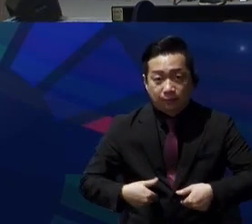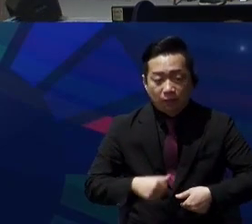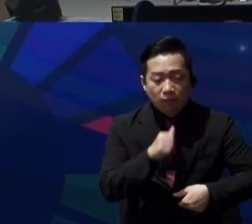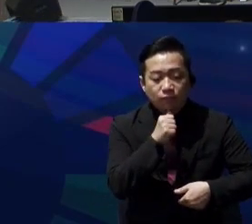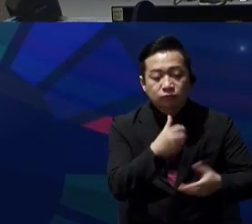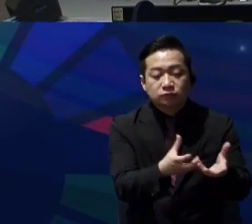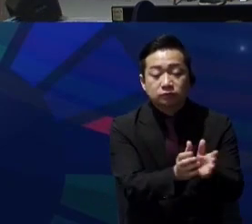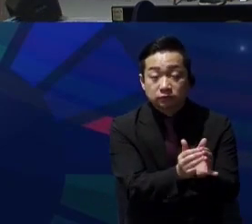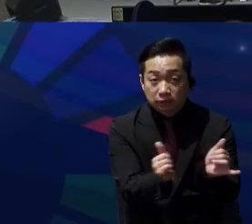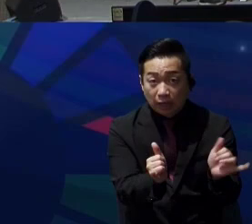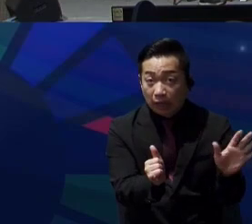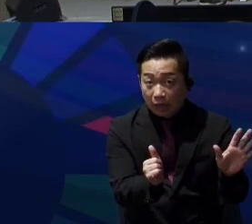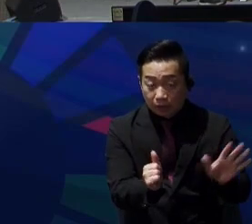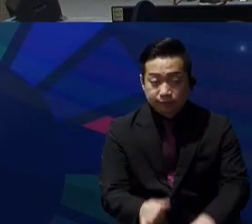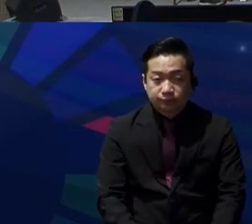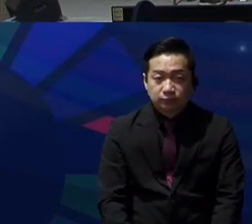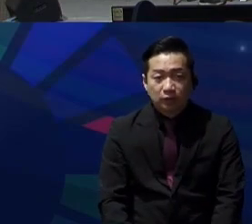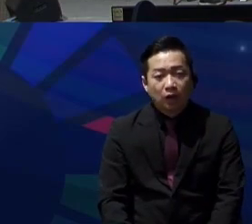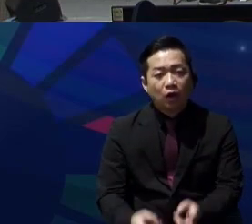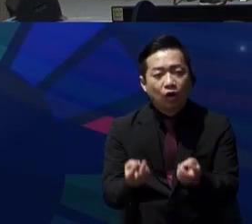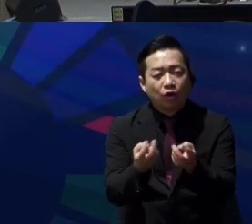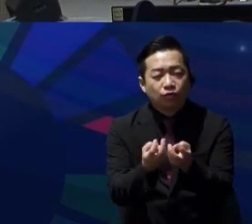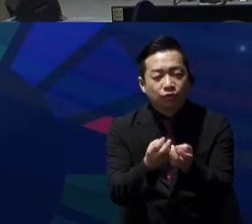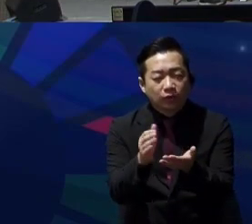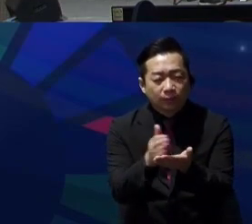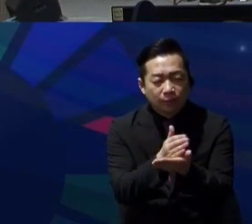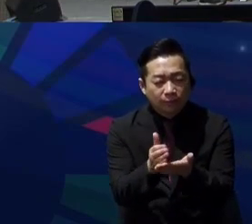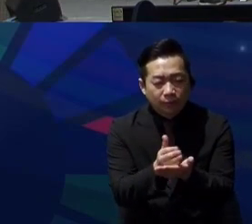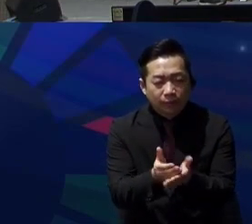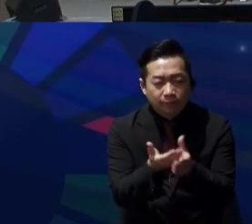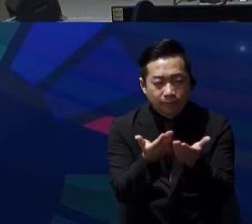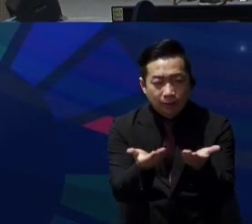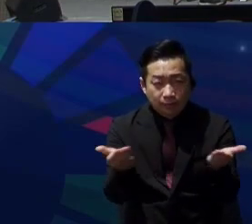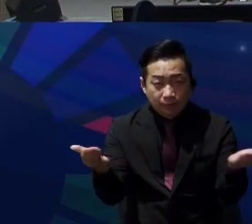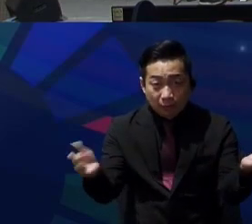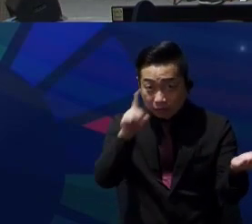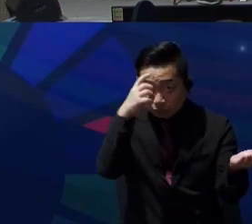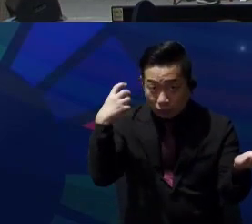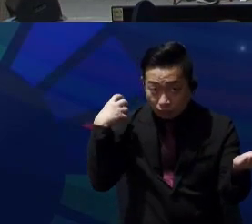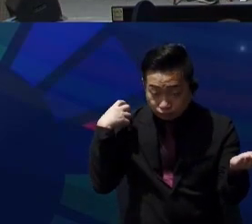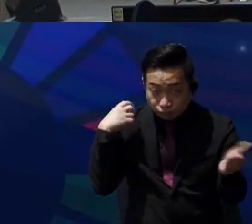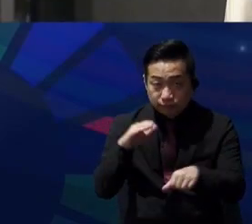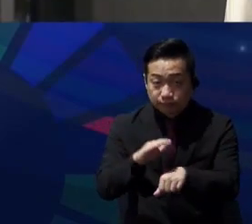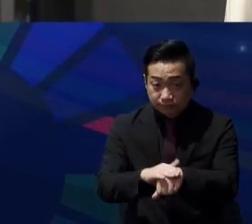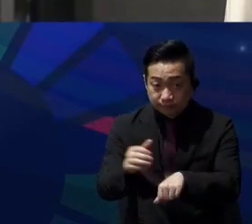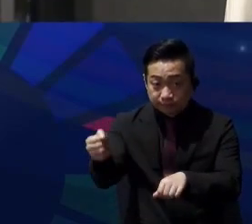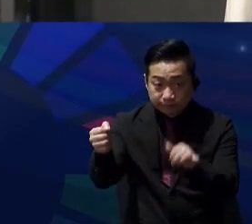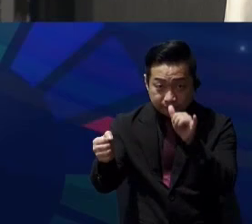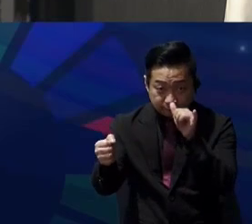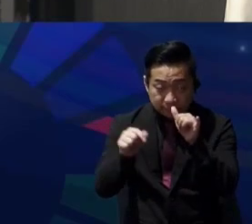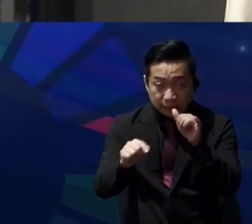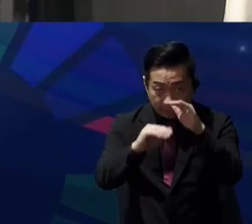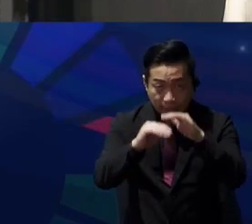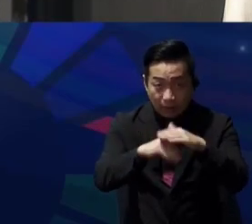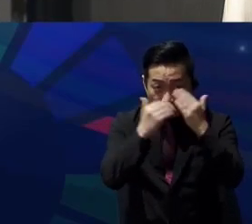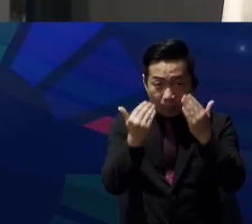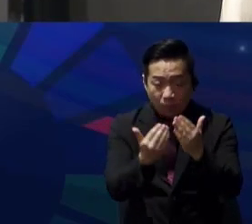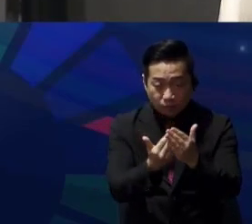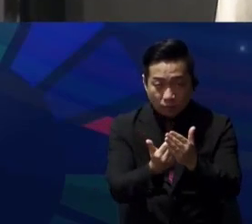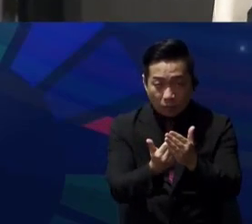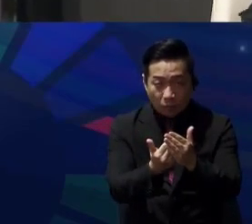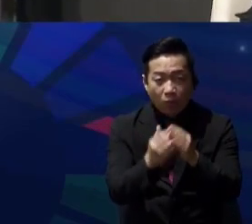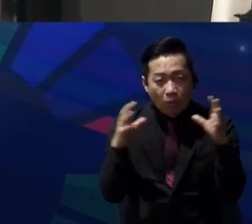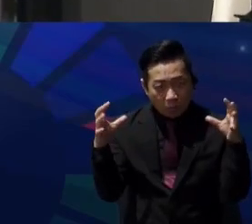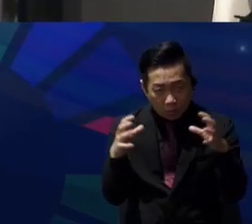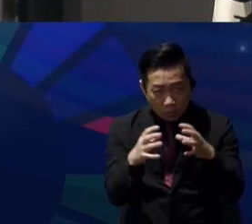that they send to the sky. Thank you so much. Thank you so much for your